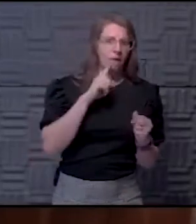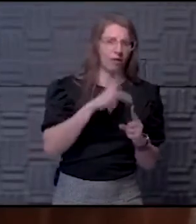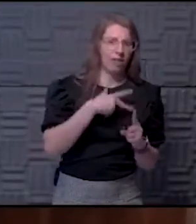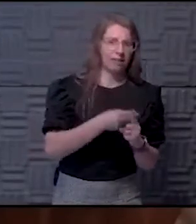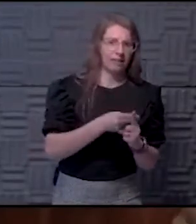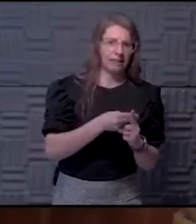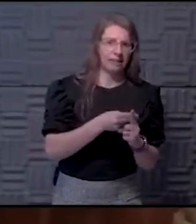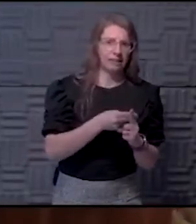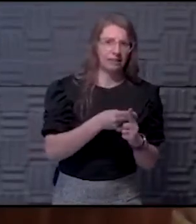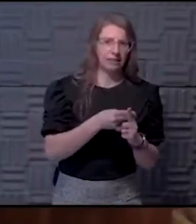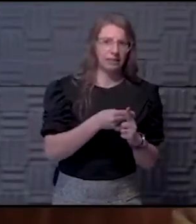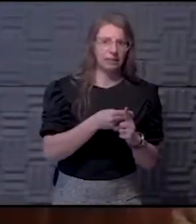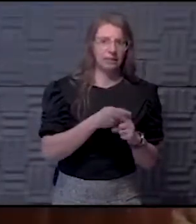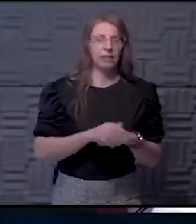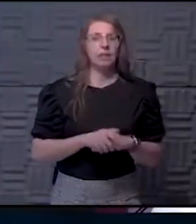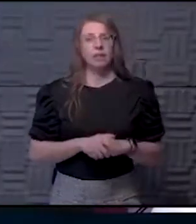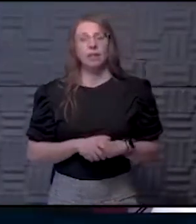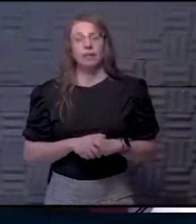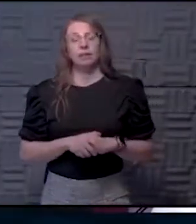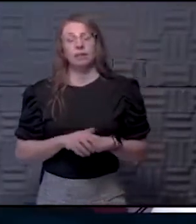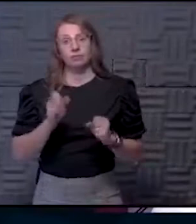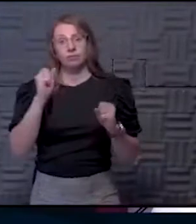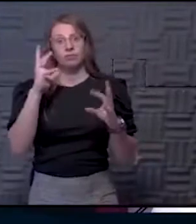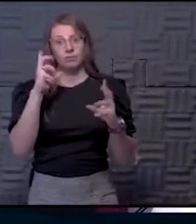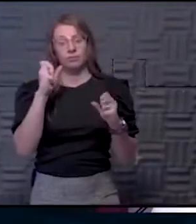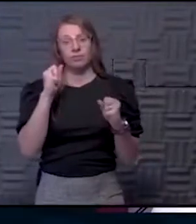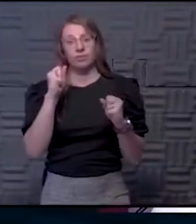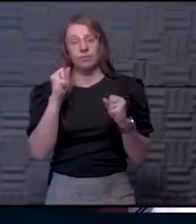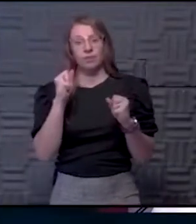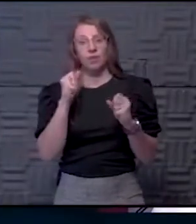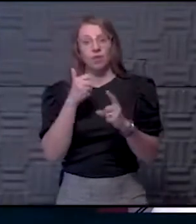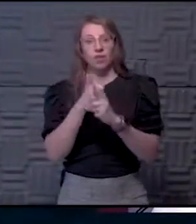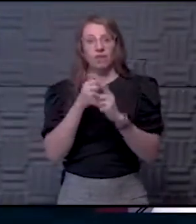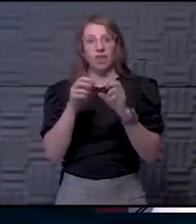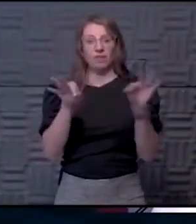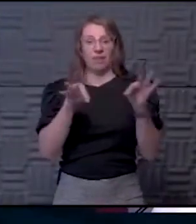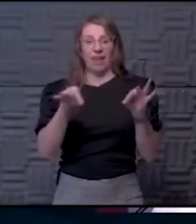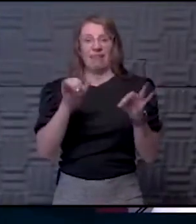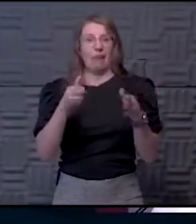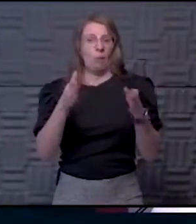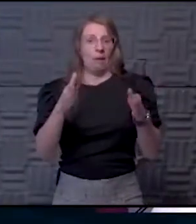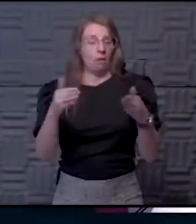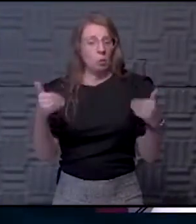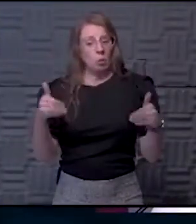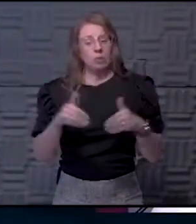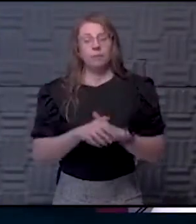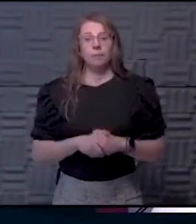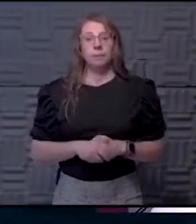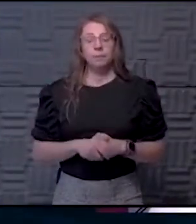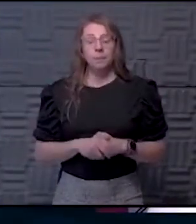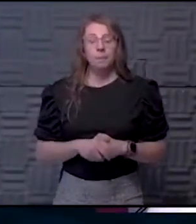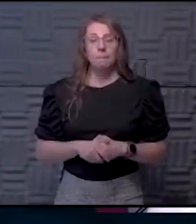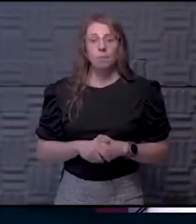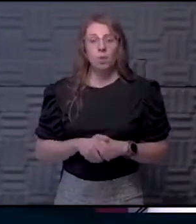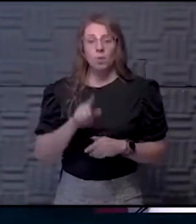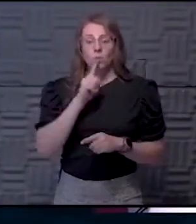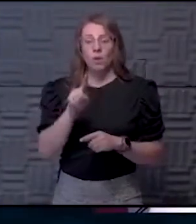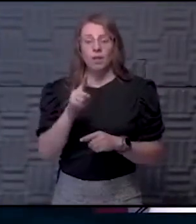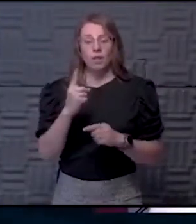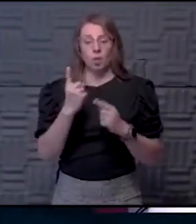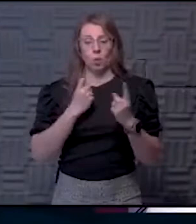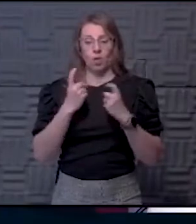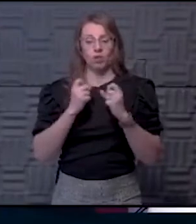vaccine. It is staggering when you put it in those terms. And I think the questions